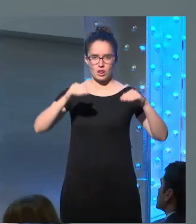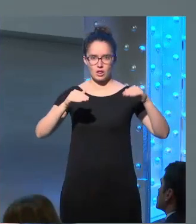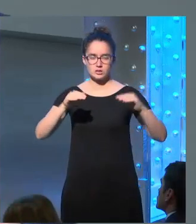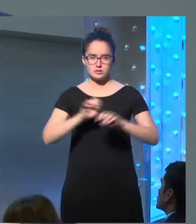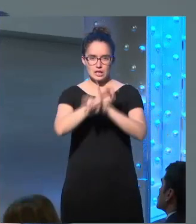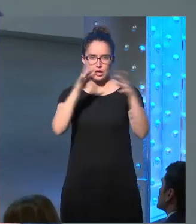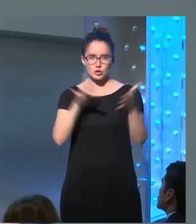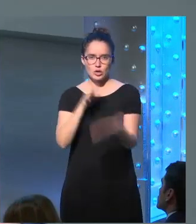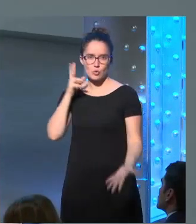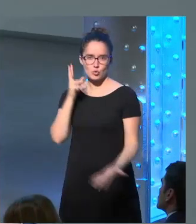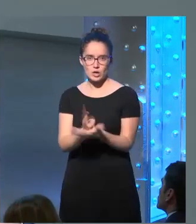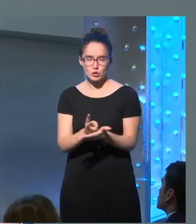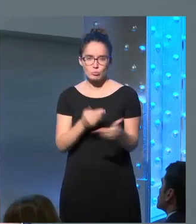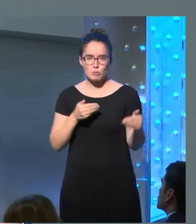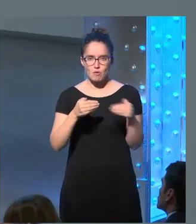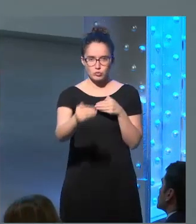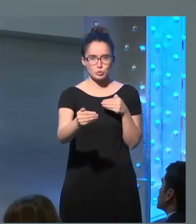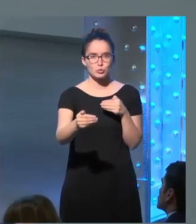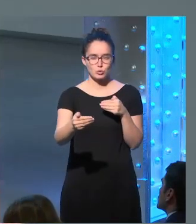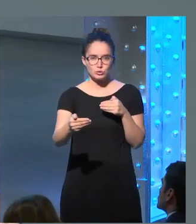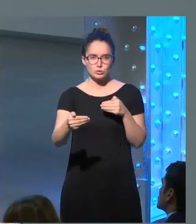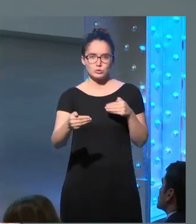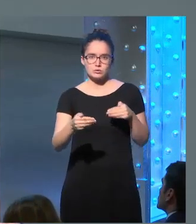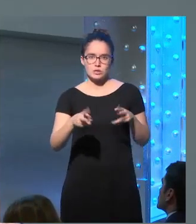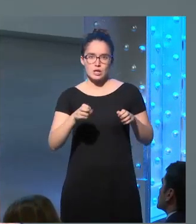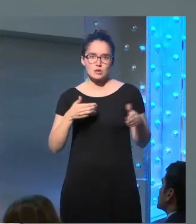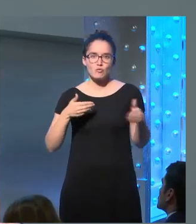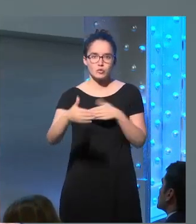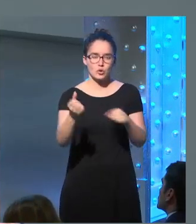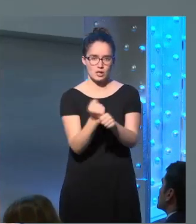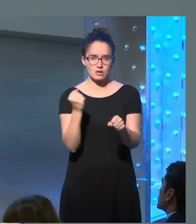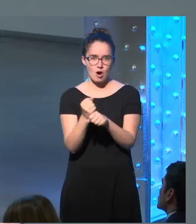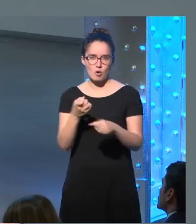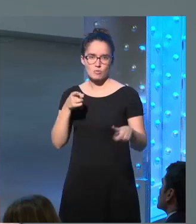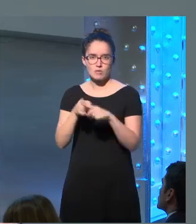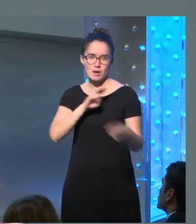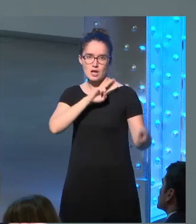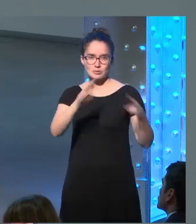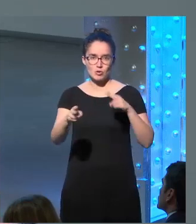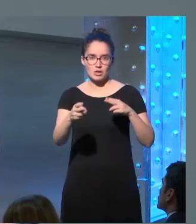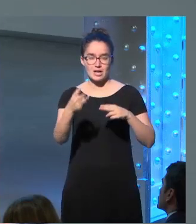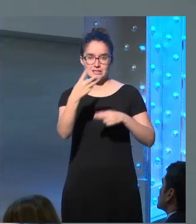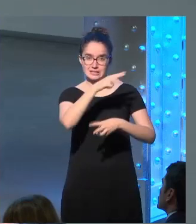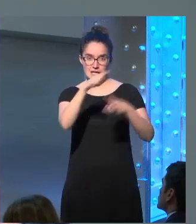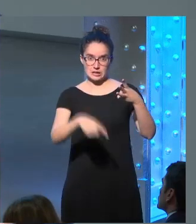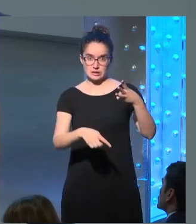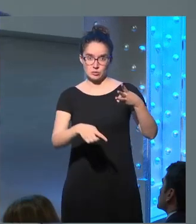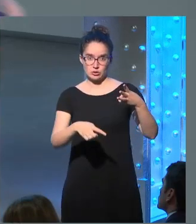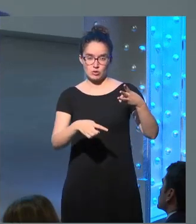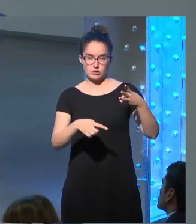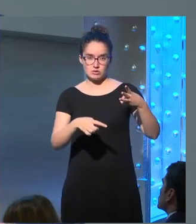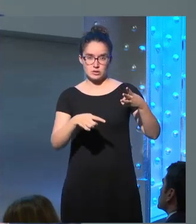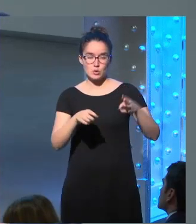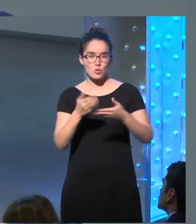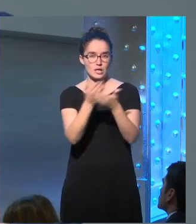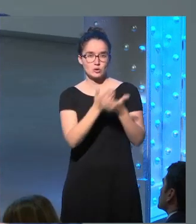work and private life. And we have a challenge ahead of us in this future of work to answer those three